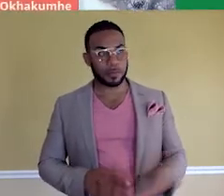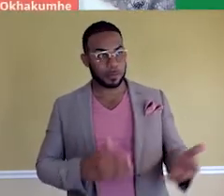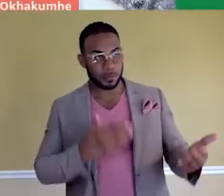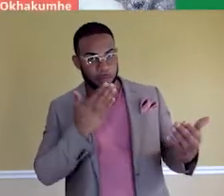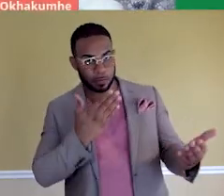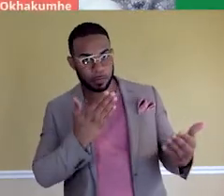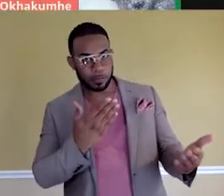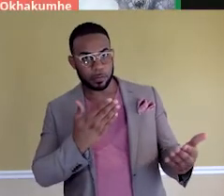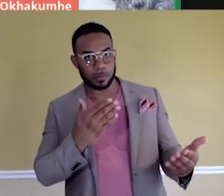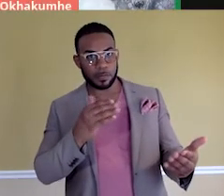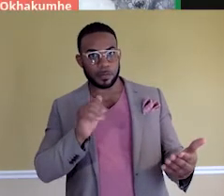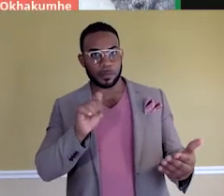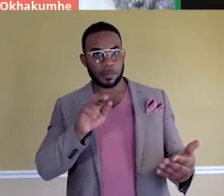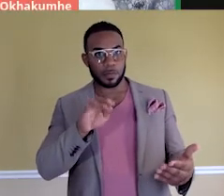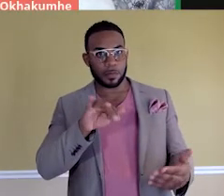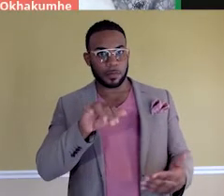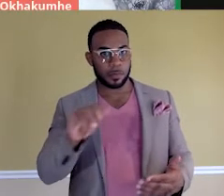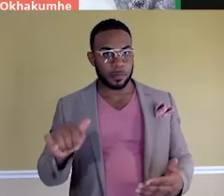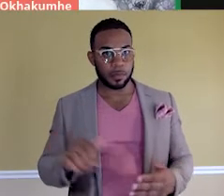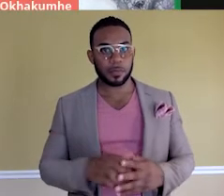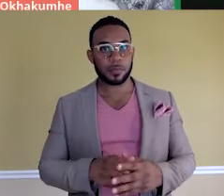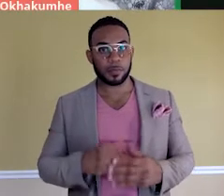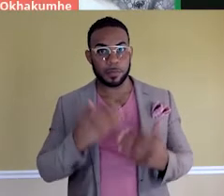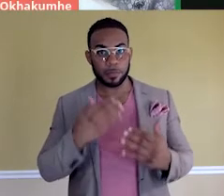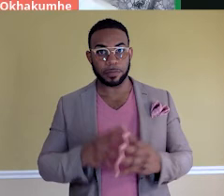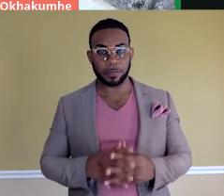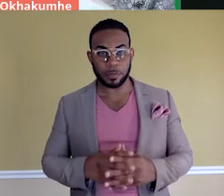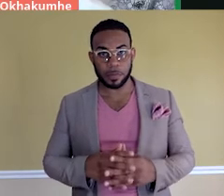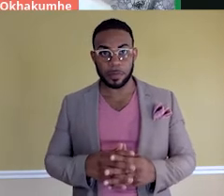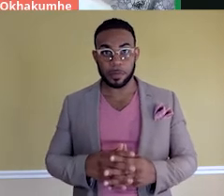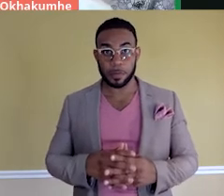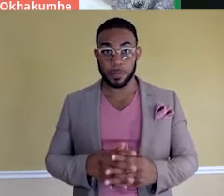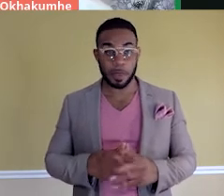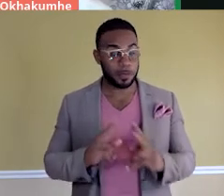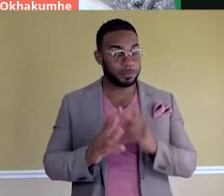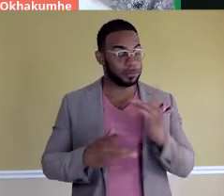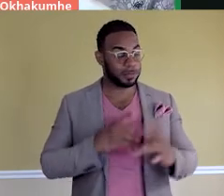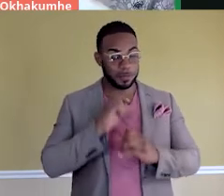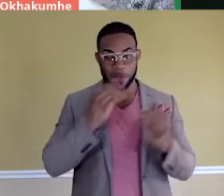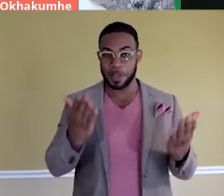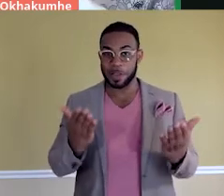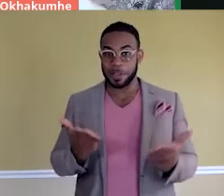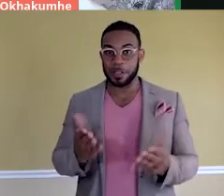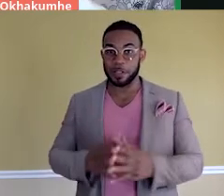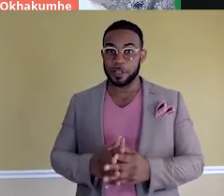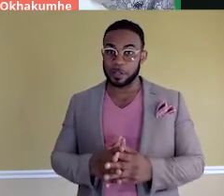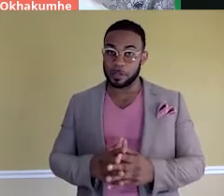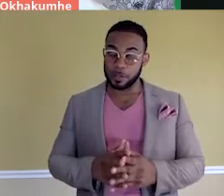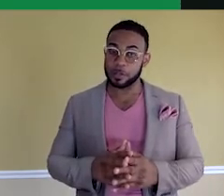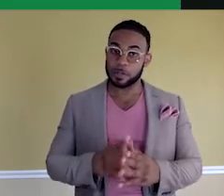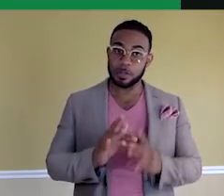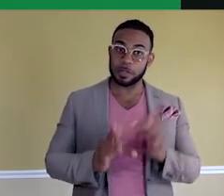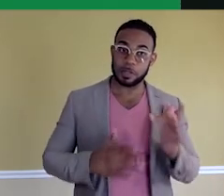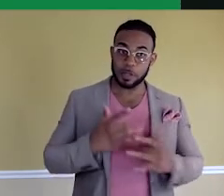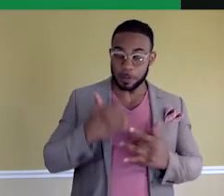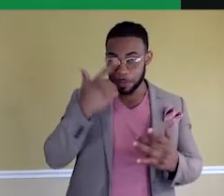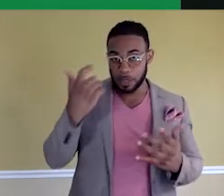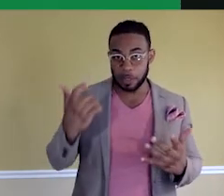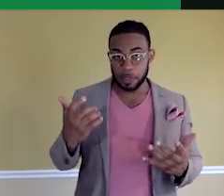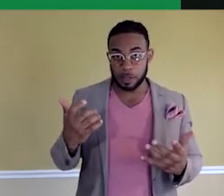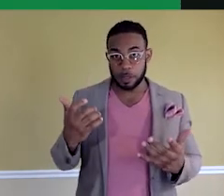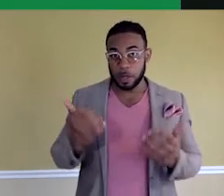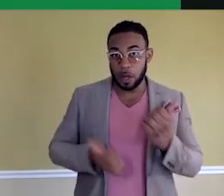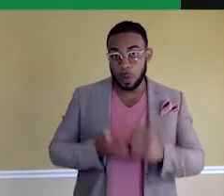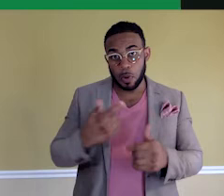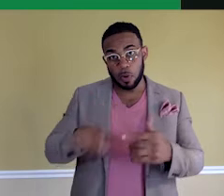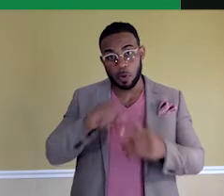Thank you, Brianna. Okay, I'm very excited to be here too, and it's more exciting because